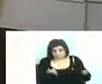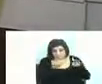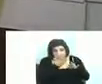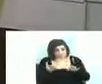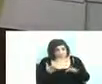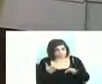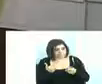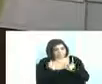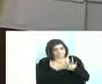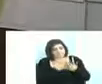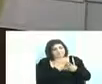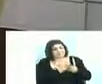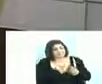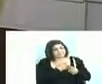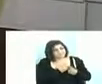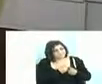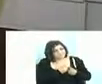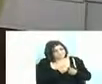have compassion.